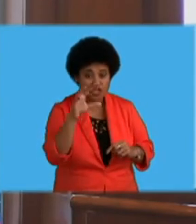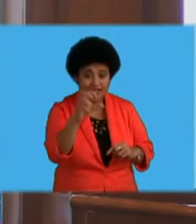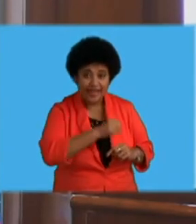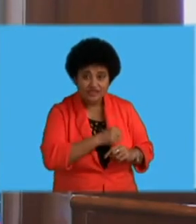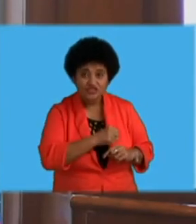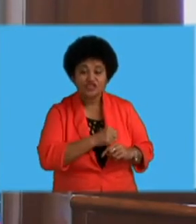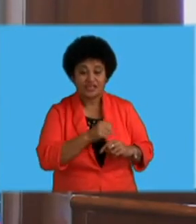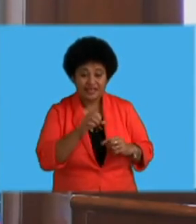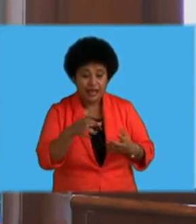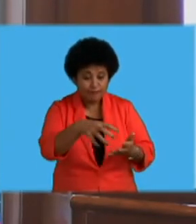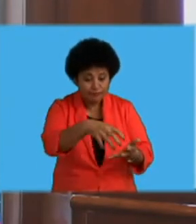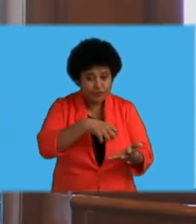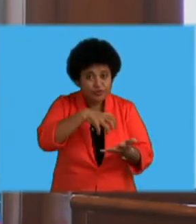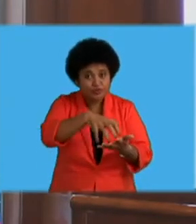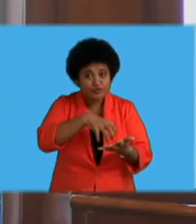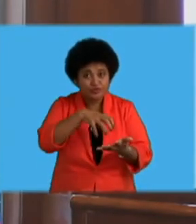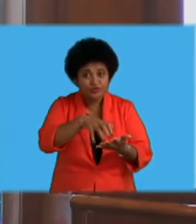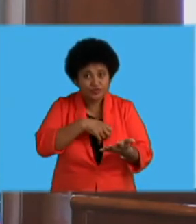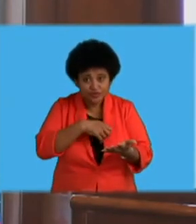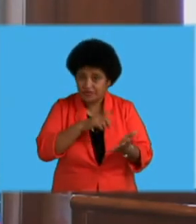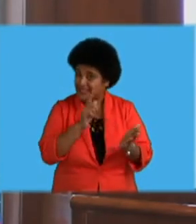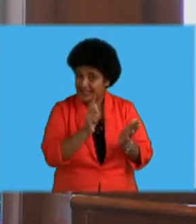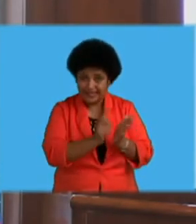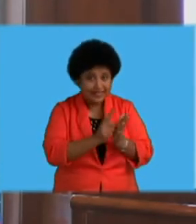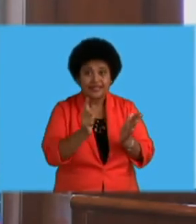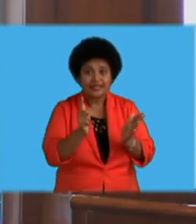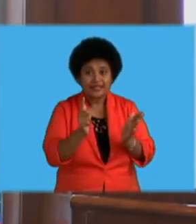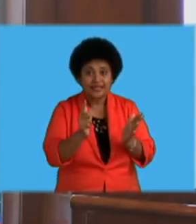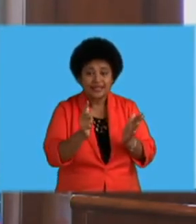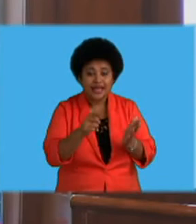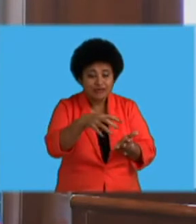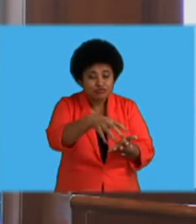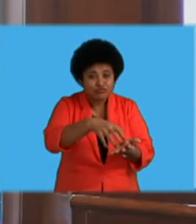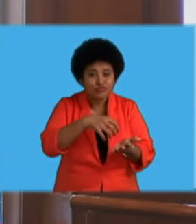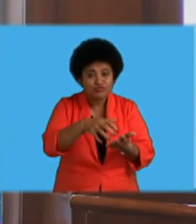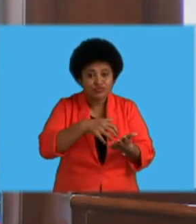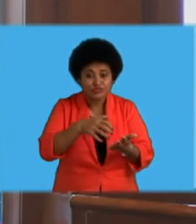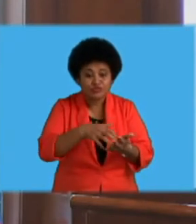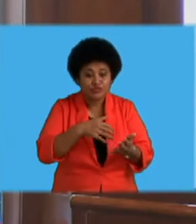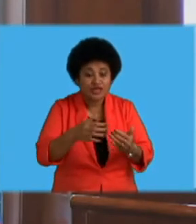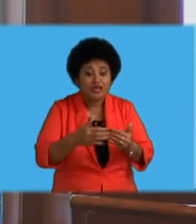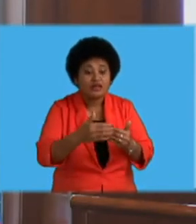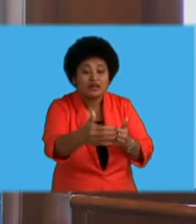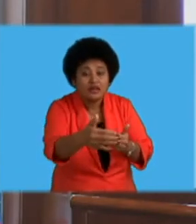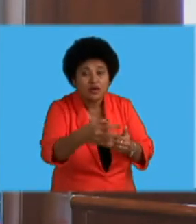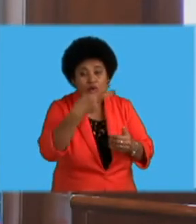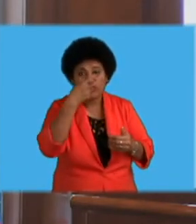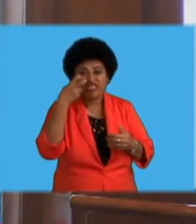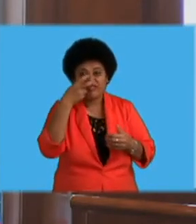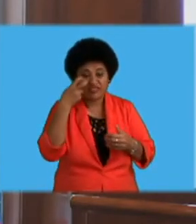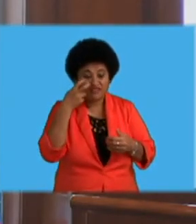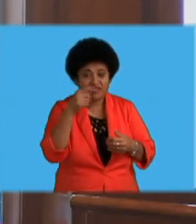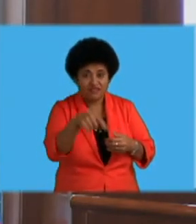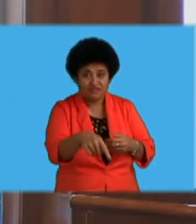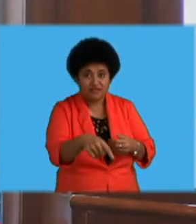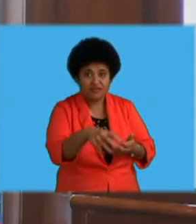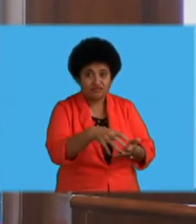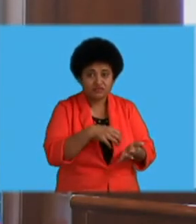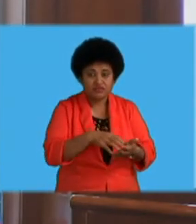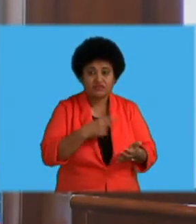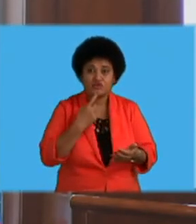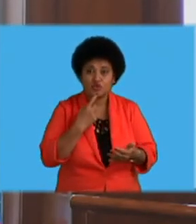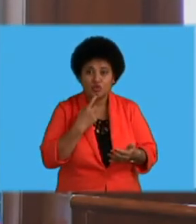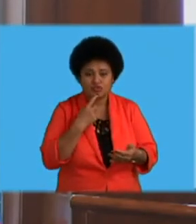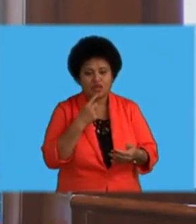Speaker, extracting river gravel illegally and extracting beyond their legal license areas will face the full brunt of the